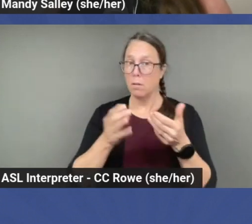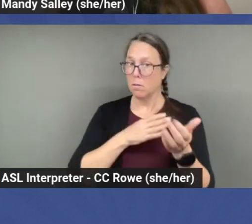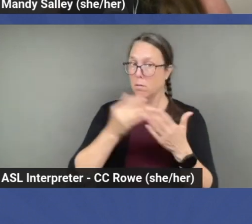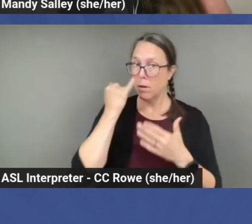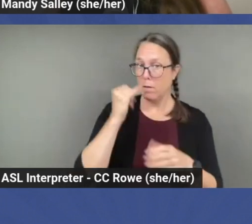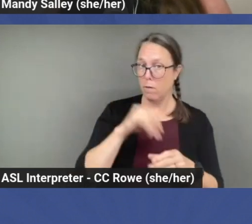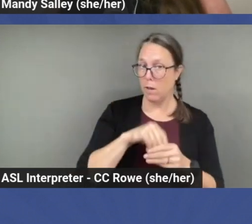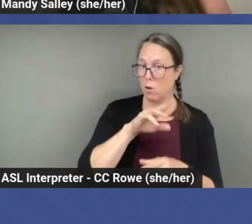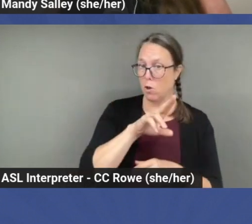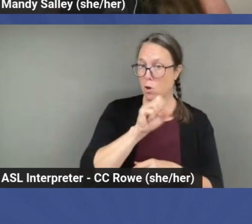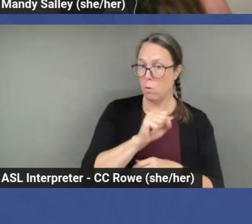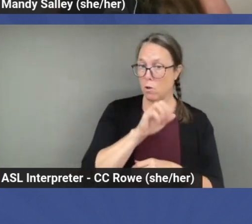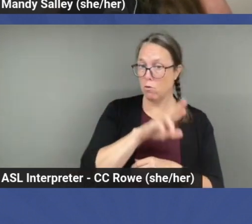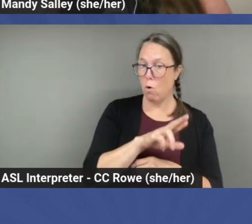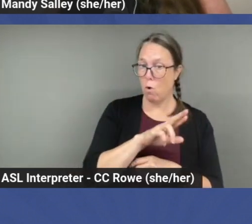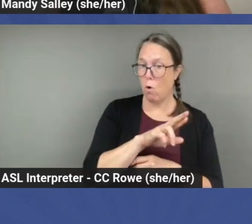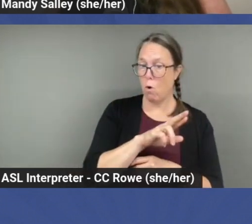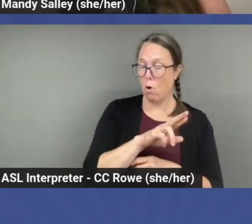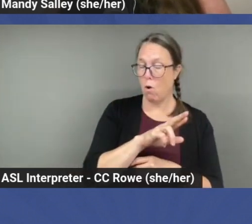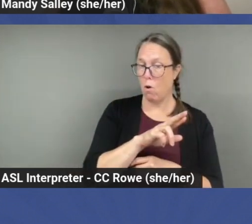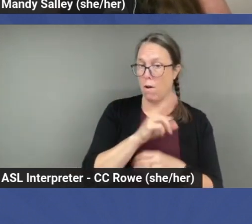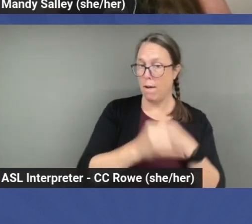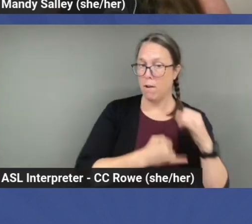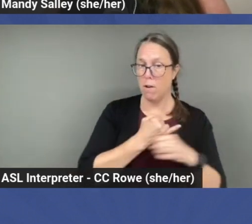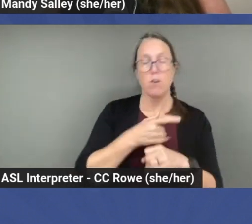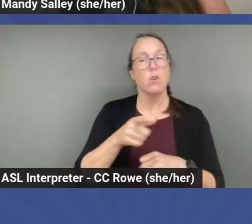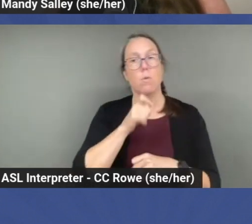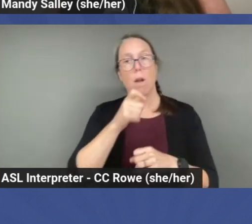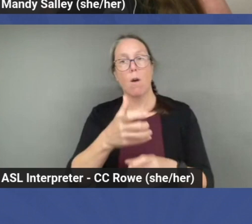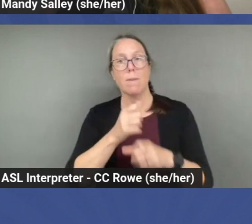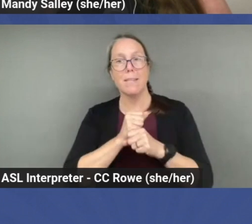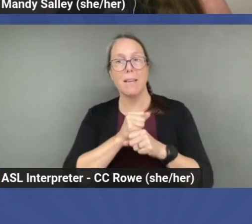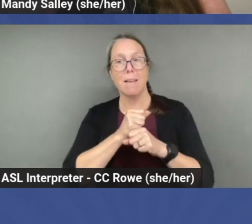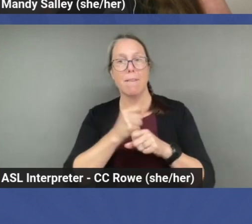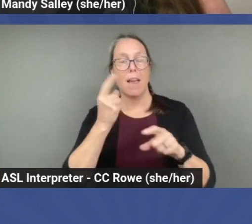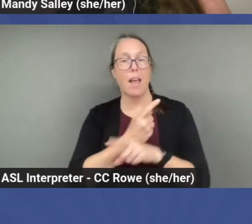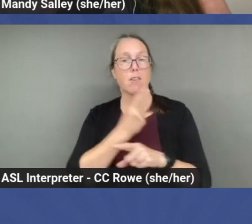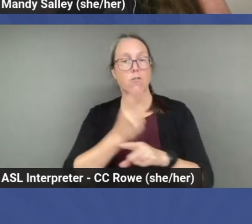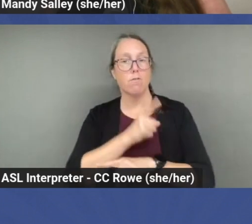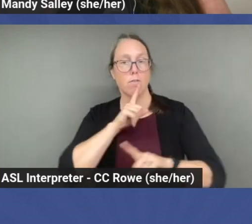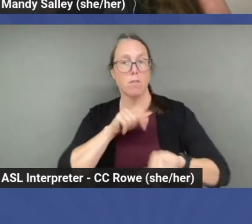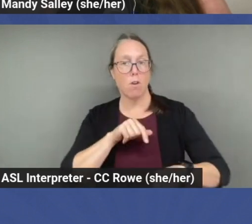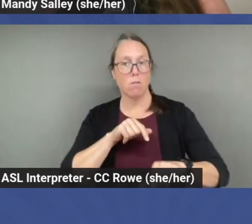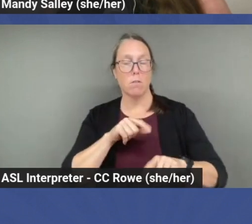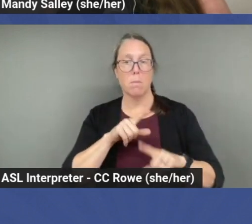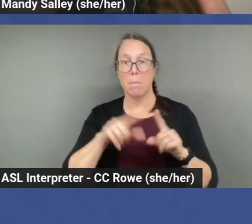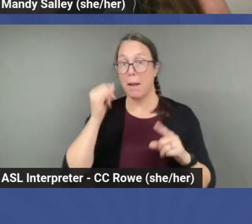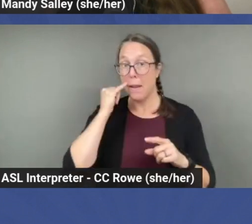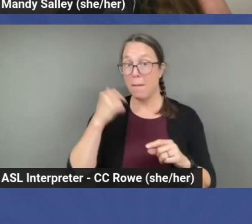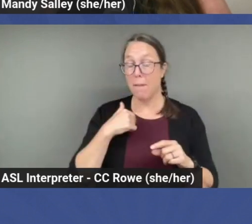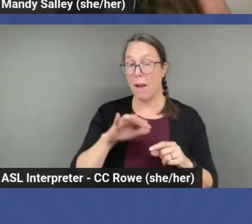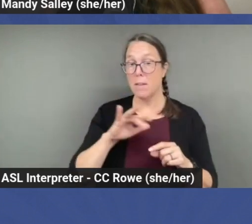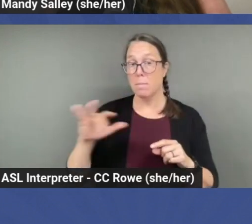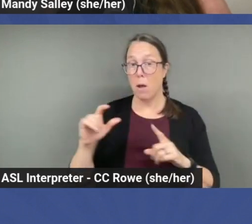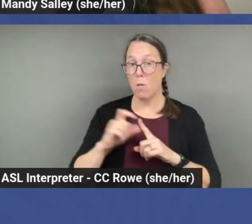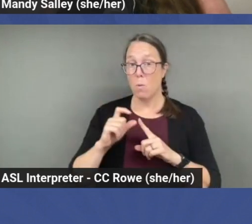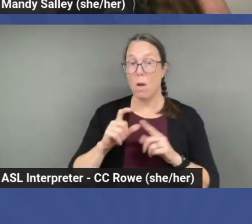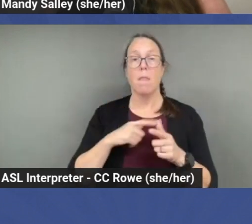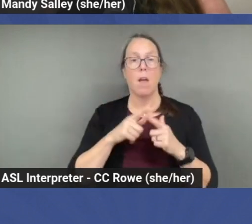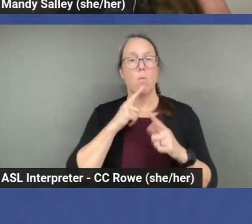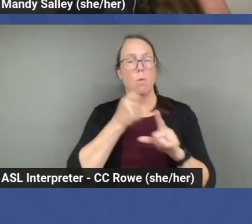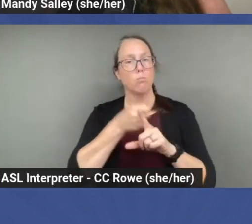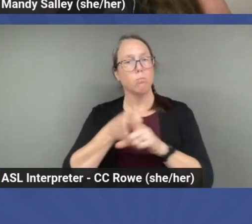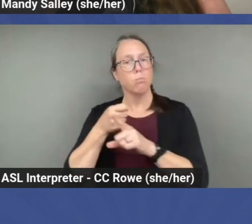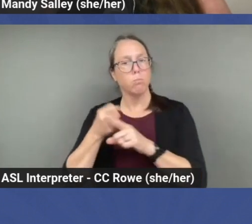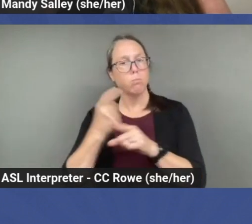US or internationally, you wouldn't get accurate results. Whereas if you misspell the word, you would then get a lot of accurate